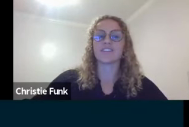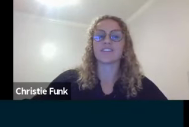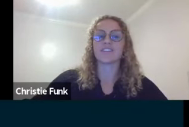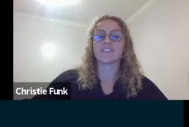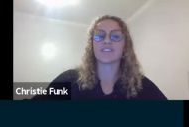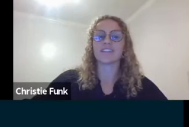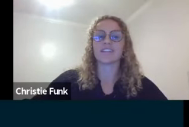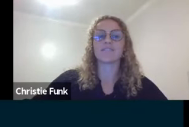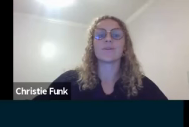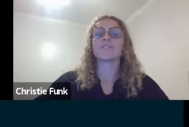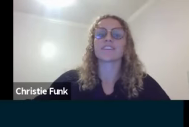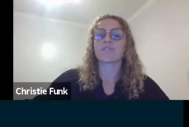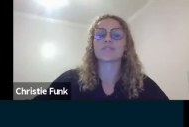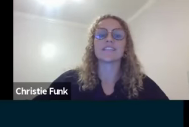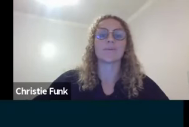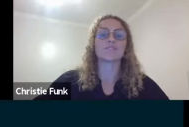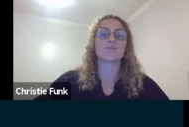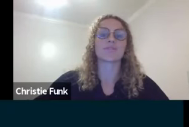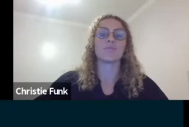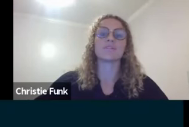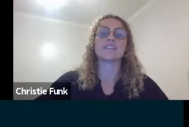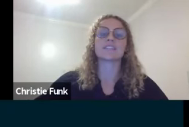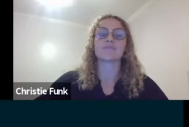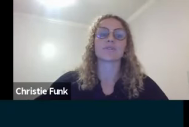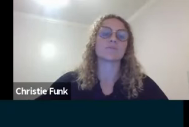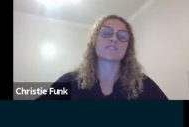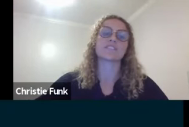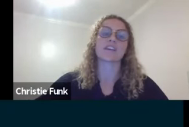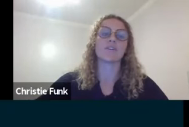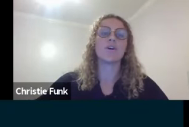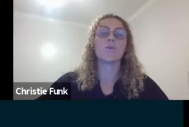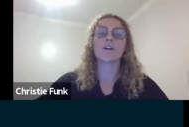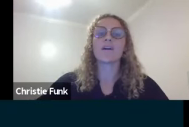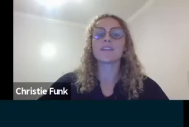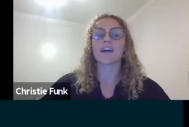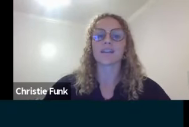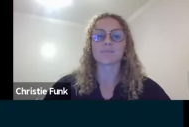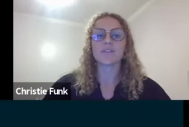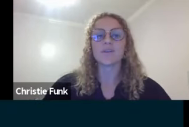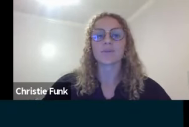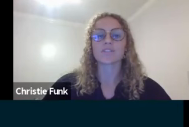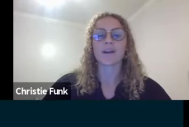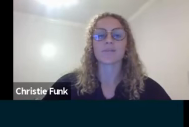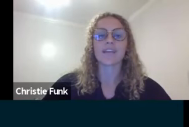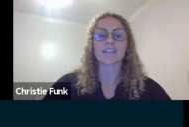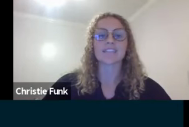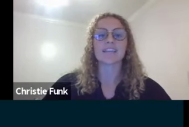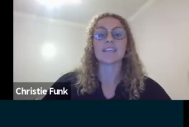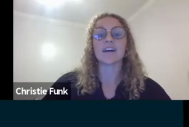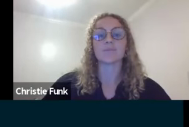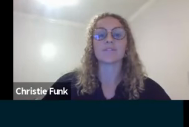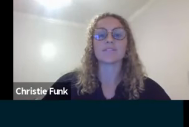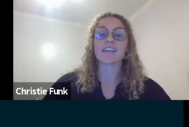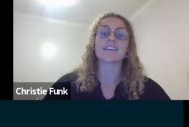daily life? Well, you can explore the virtual city and home and tour through buildings and rooms to discover what common items were inspired by NASA